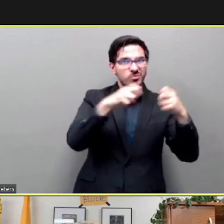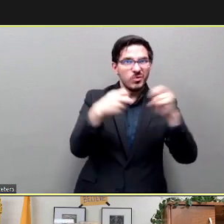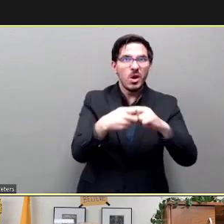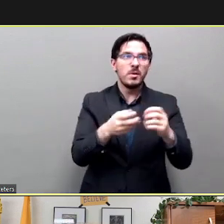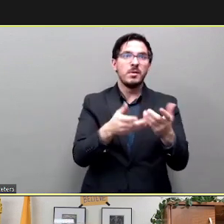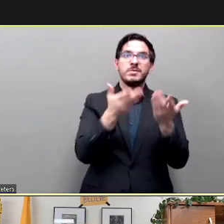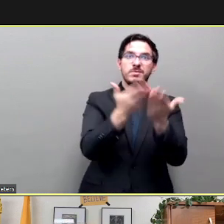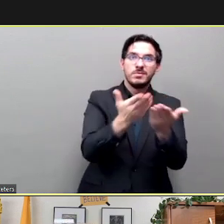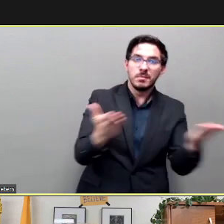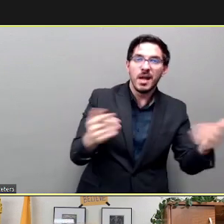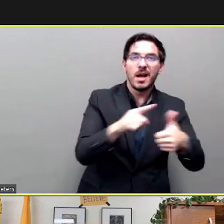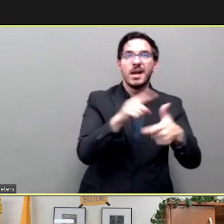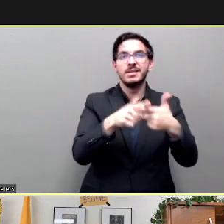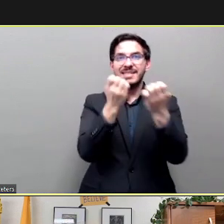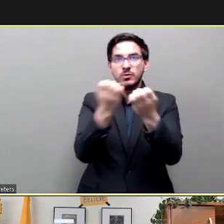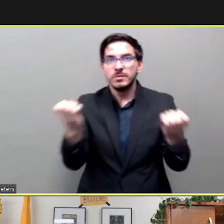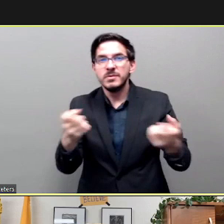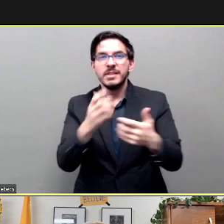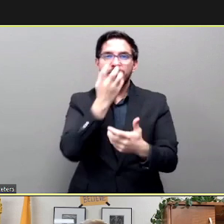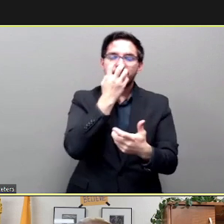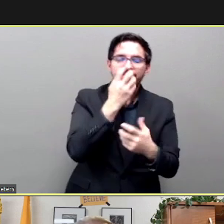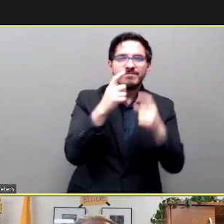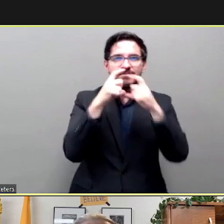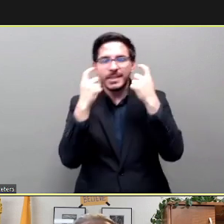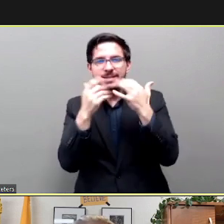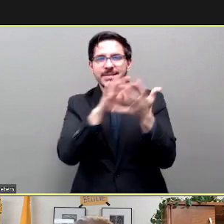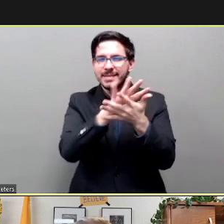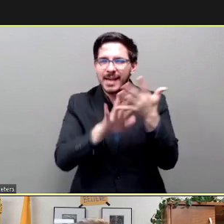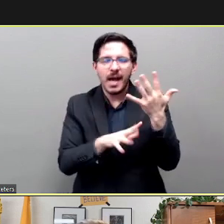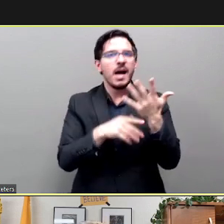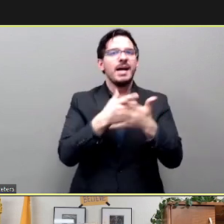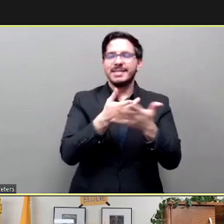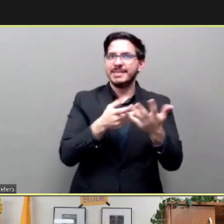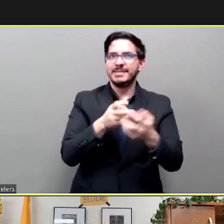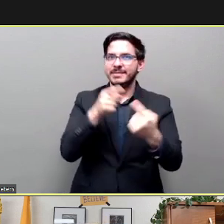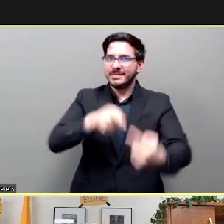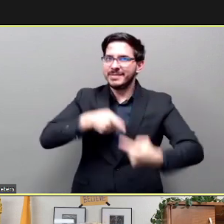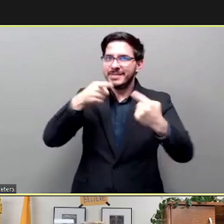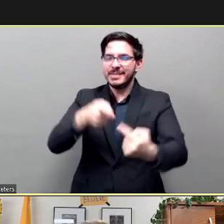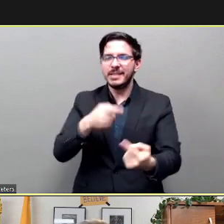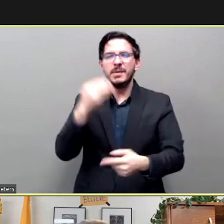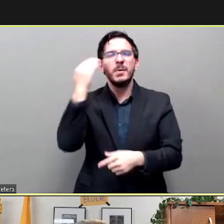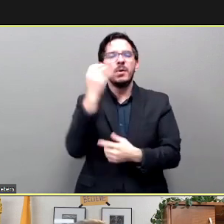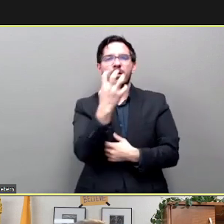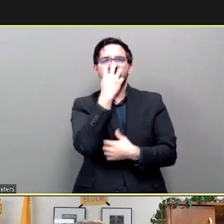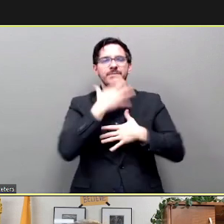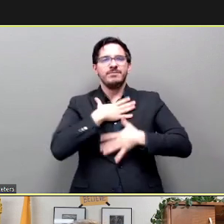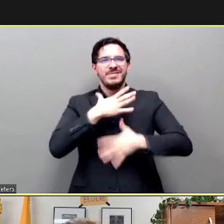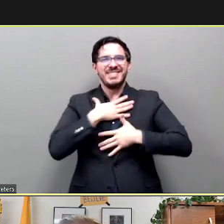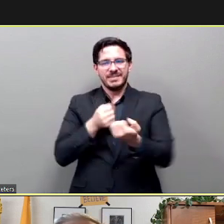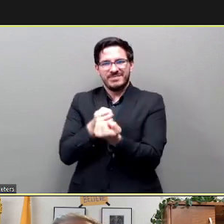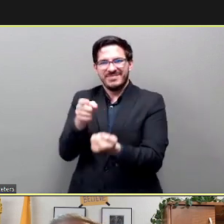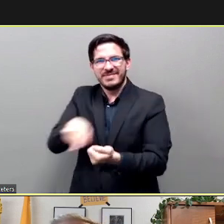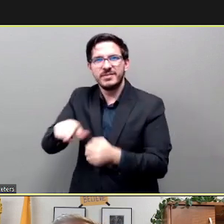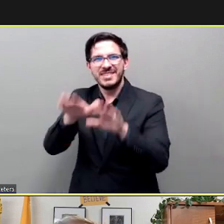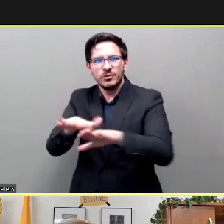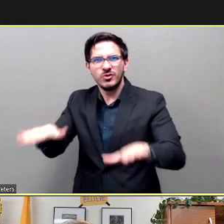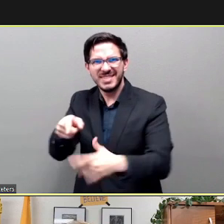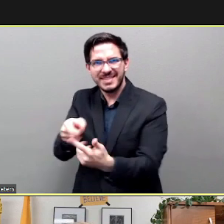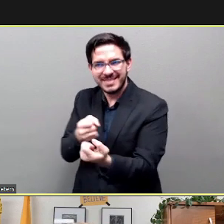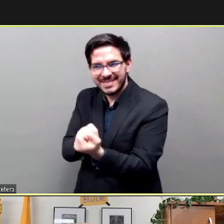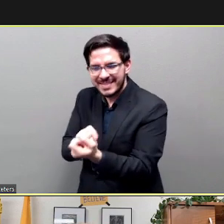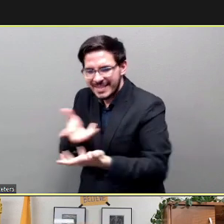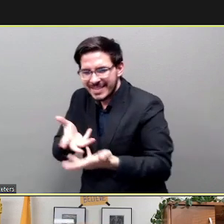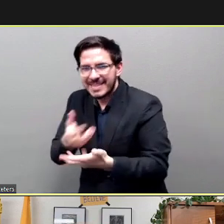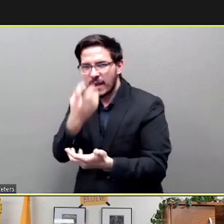talk about those or not, but we know with pediatric ventilators, awful lot of children on the ventilators, chilling number